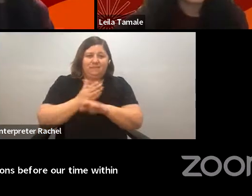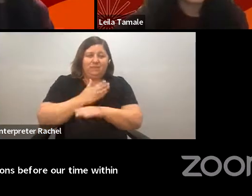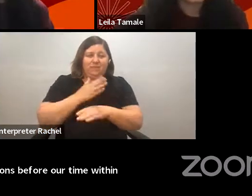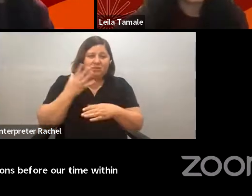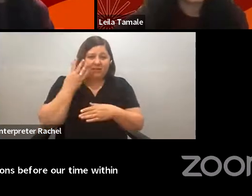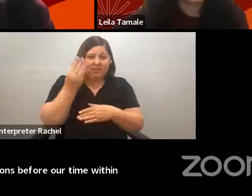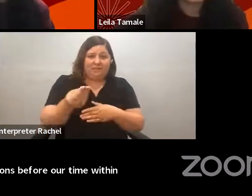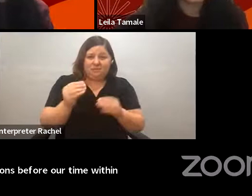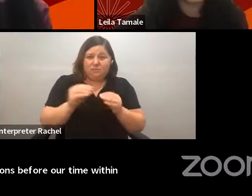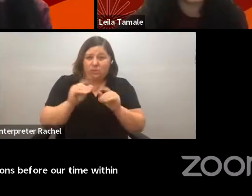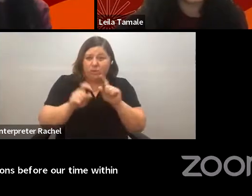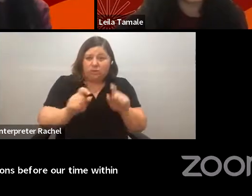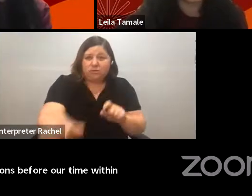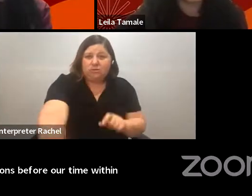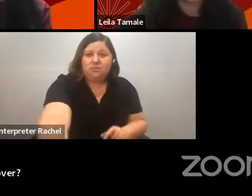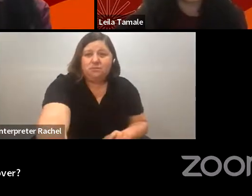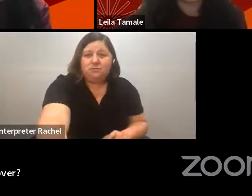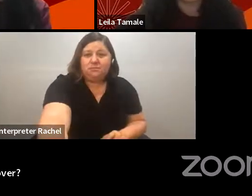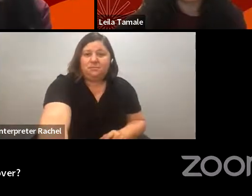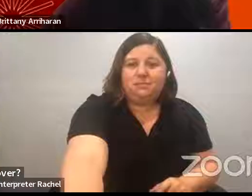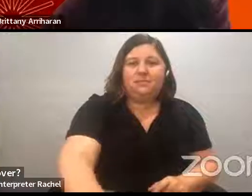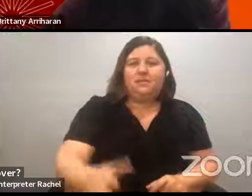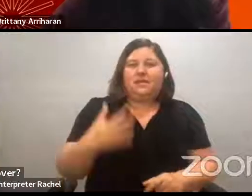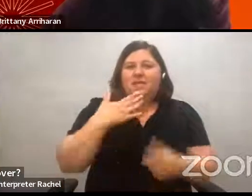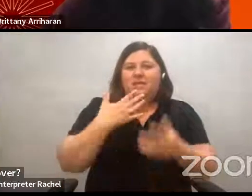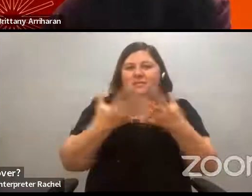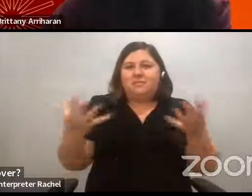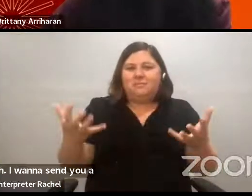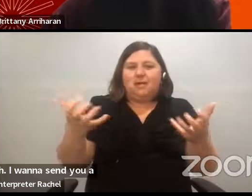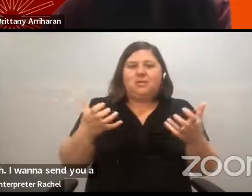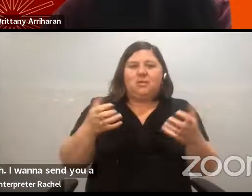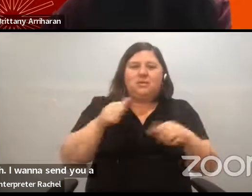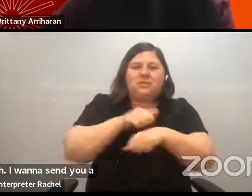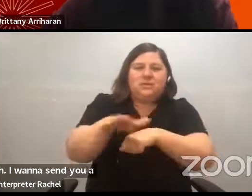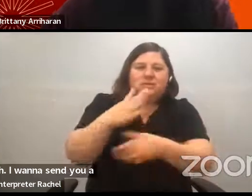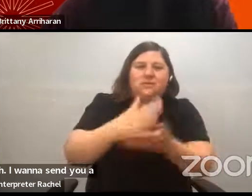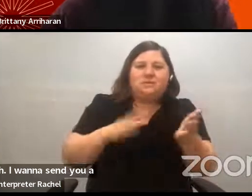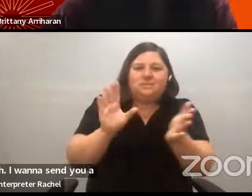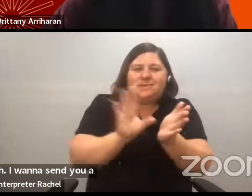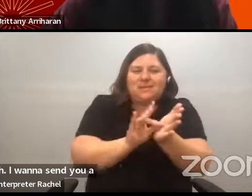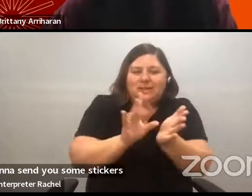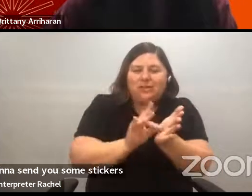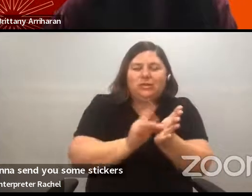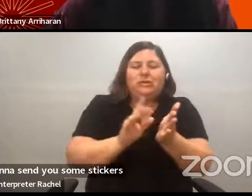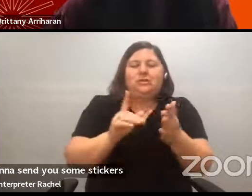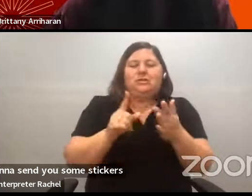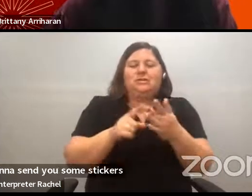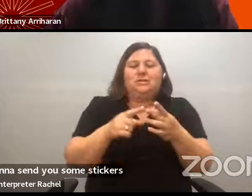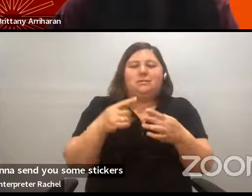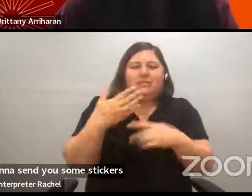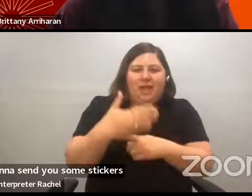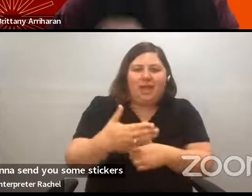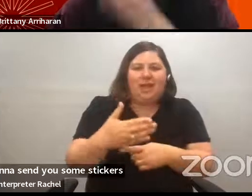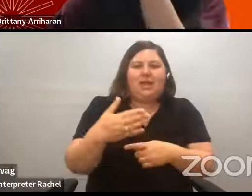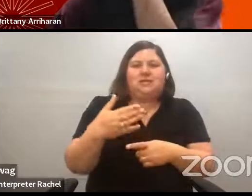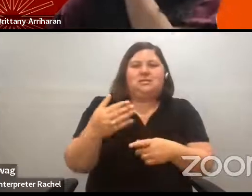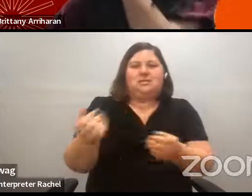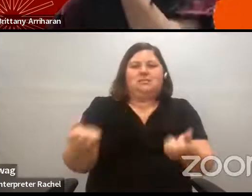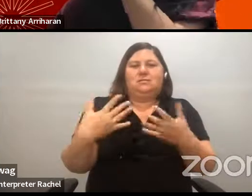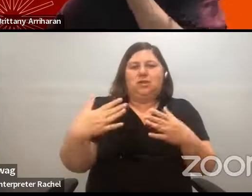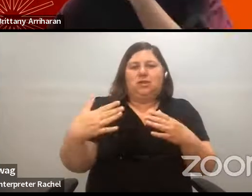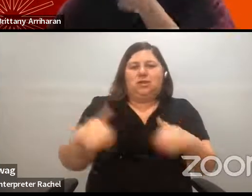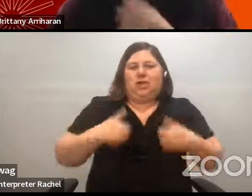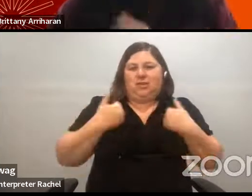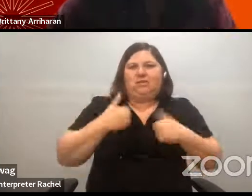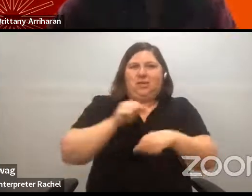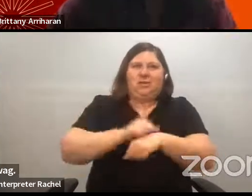Thank you guys so much. I want to send you some stickers and swag. So email me your address and you can give them out to folks and